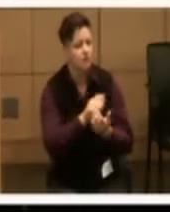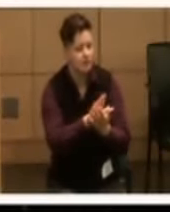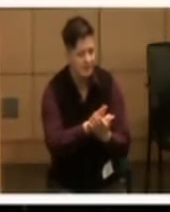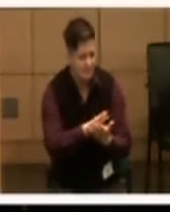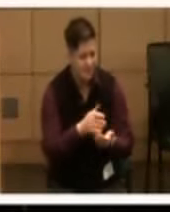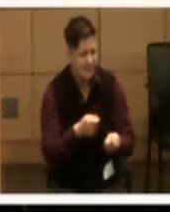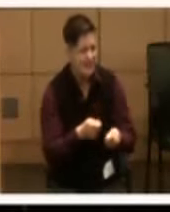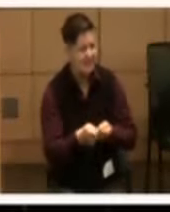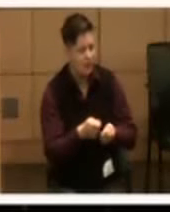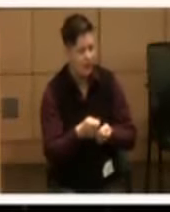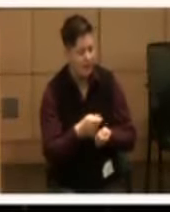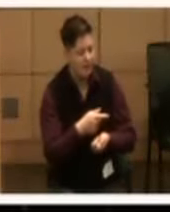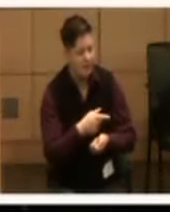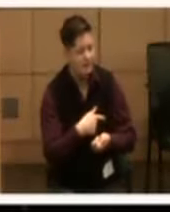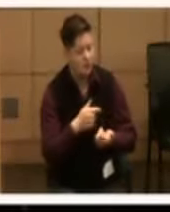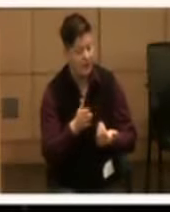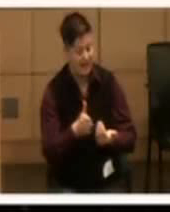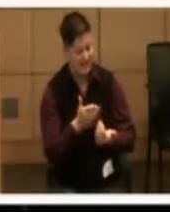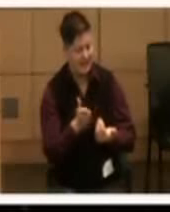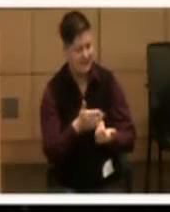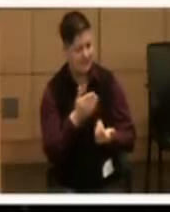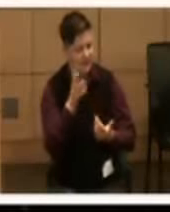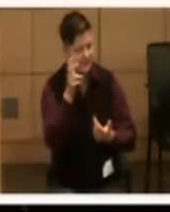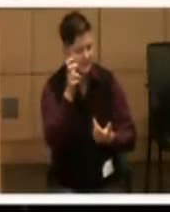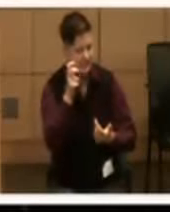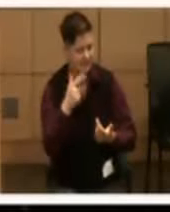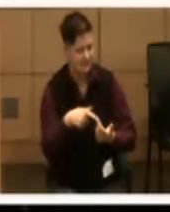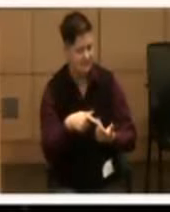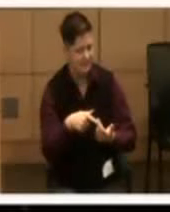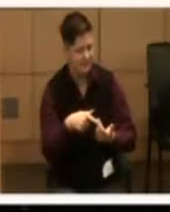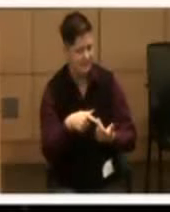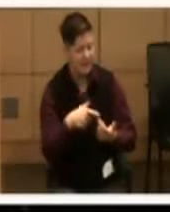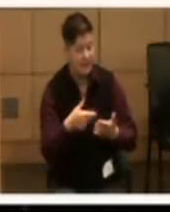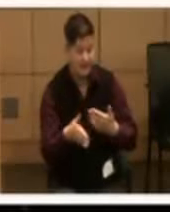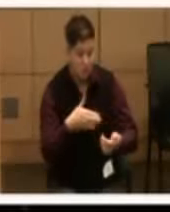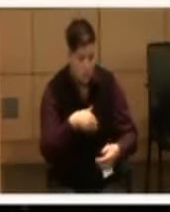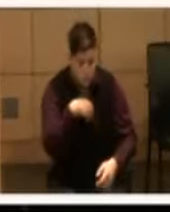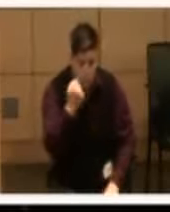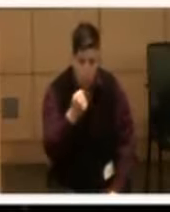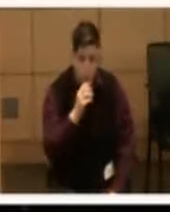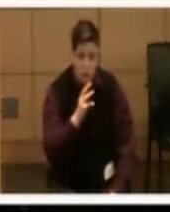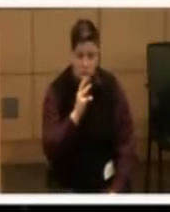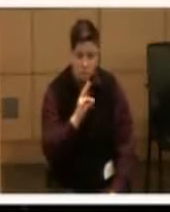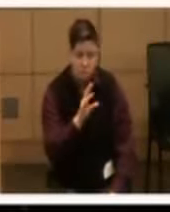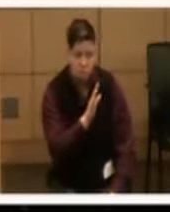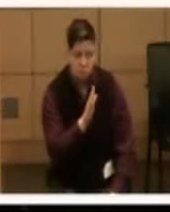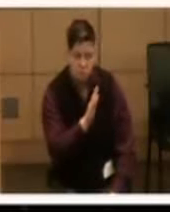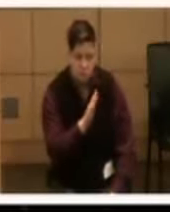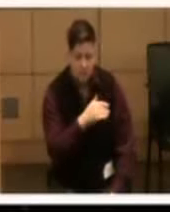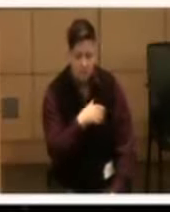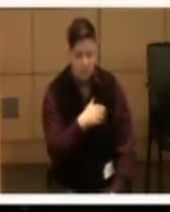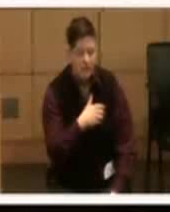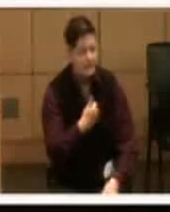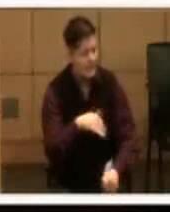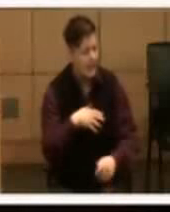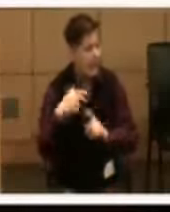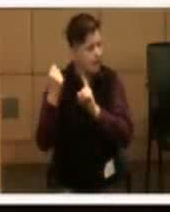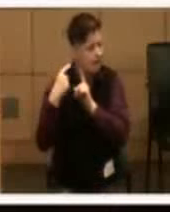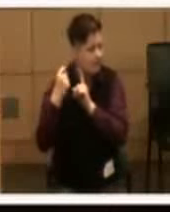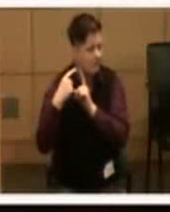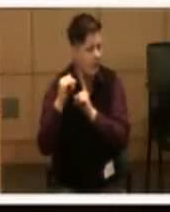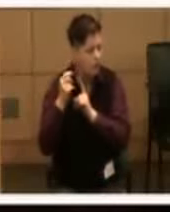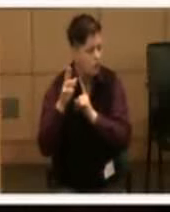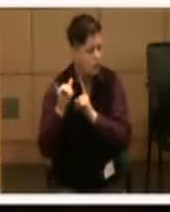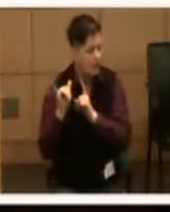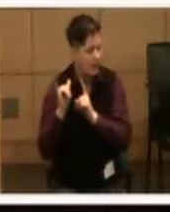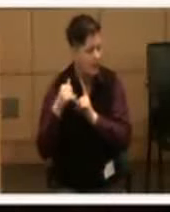think it's that ease of listening that even if she is older, she still had some auditory input. I think it just